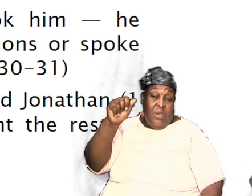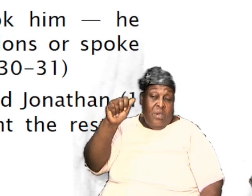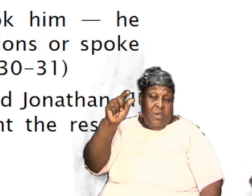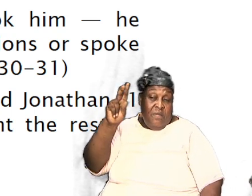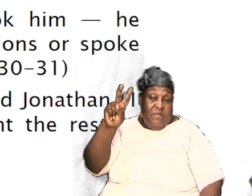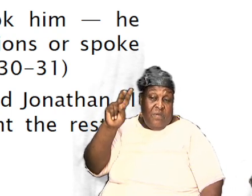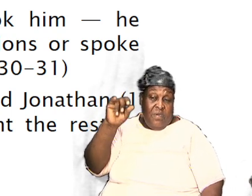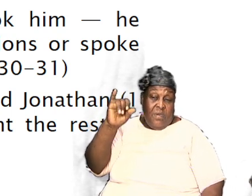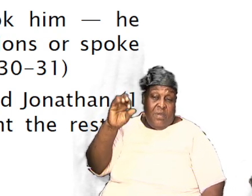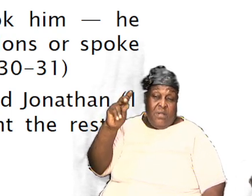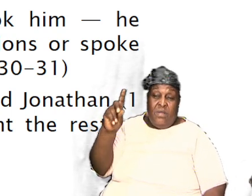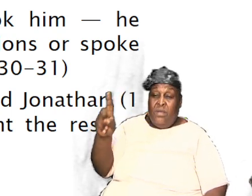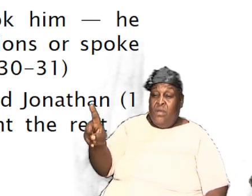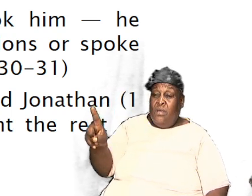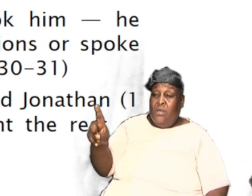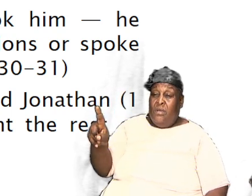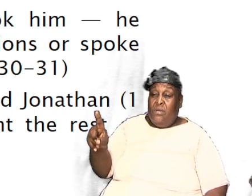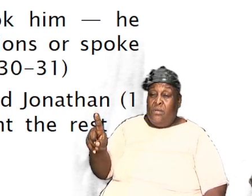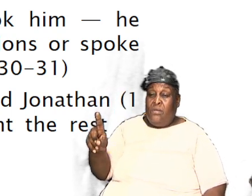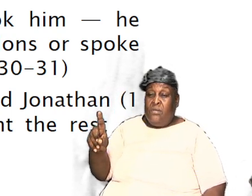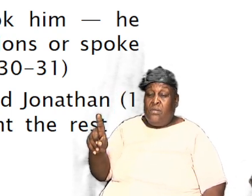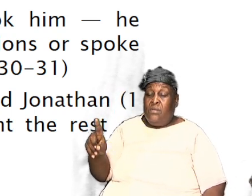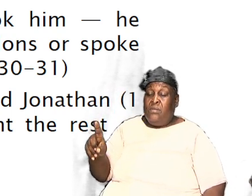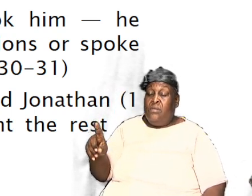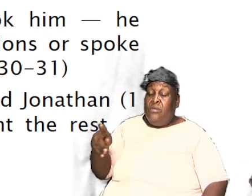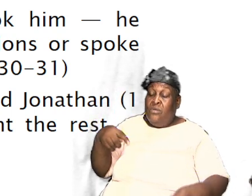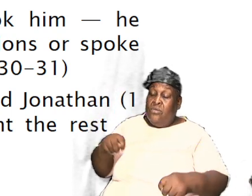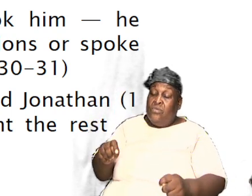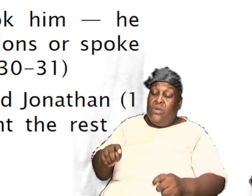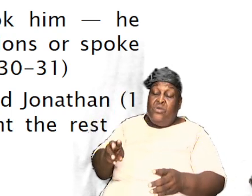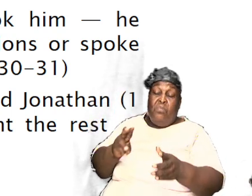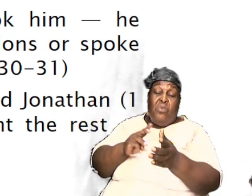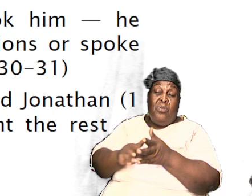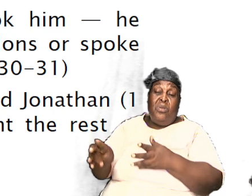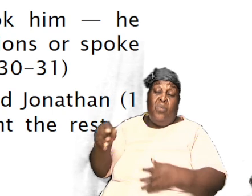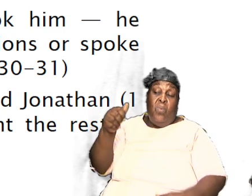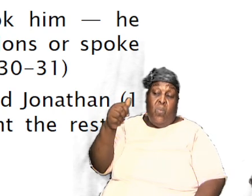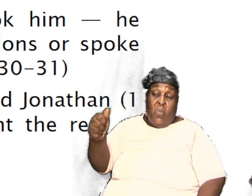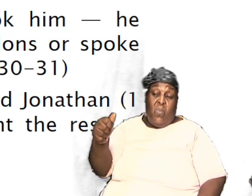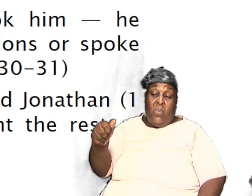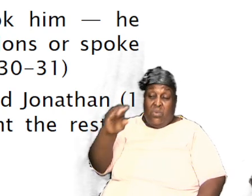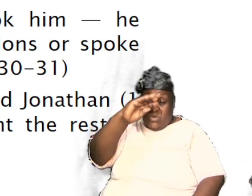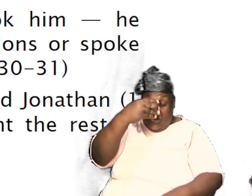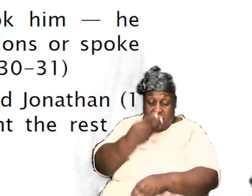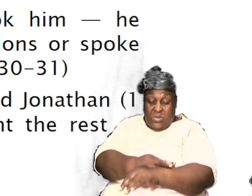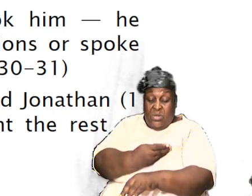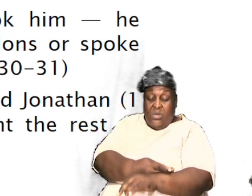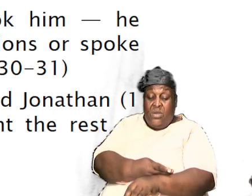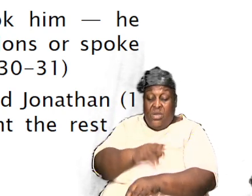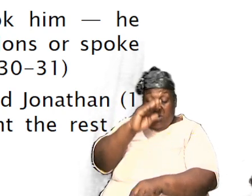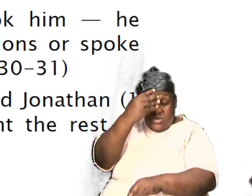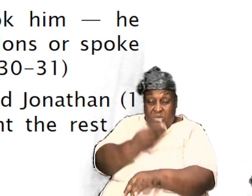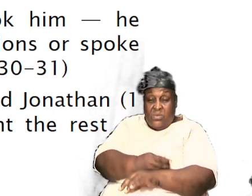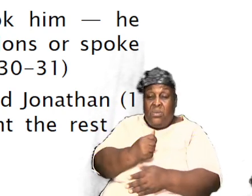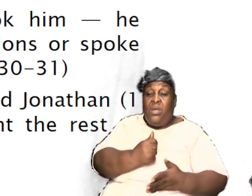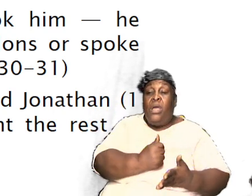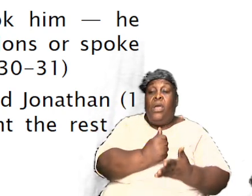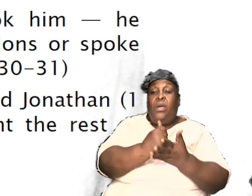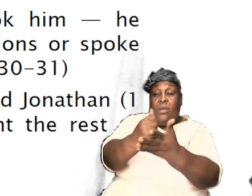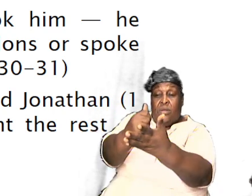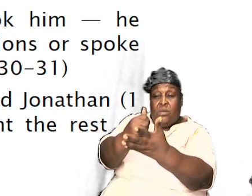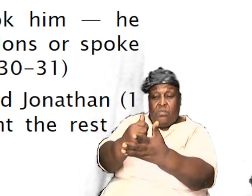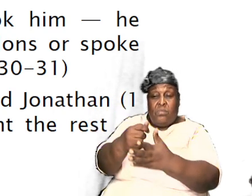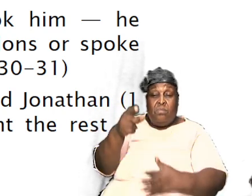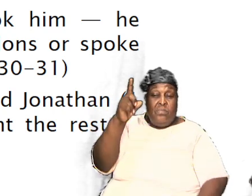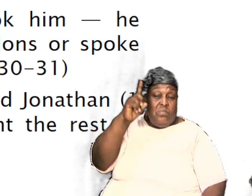1 Samuel 20:32, he tried to murder his own son because his son was helping David.